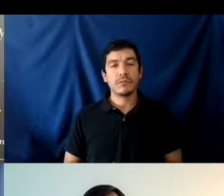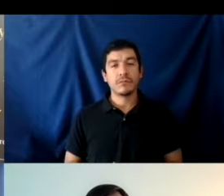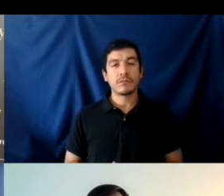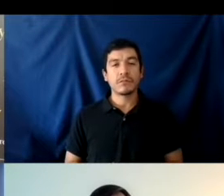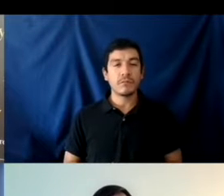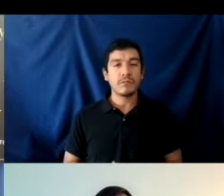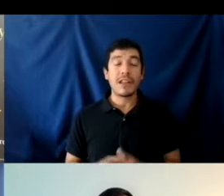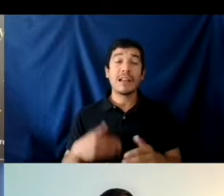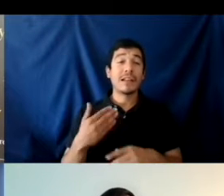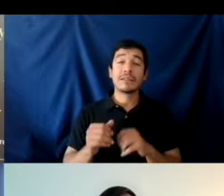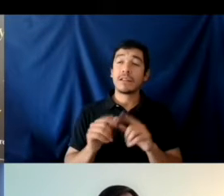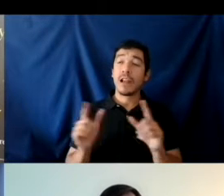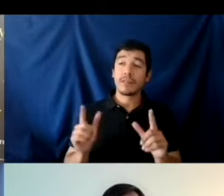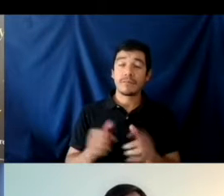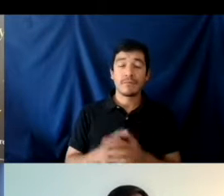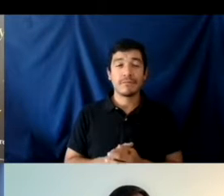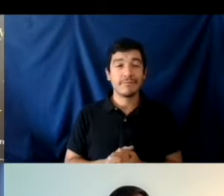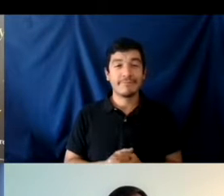Next slide.